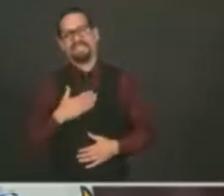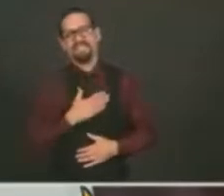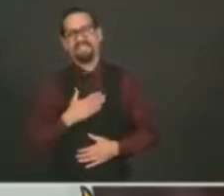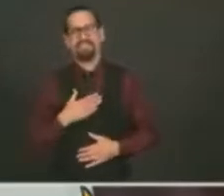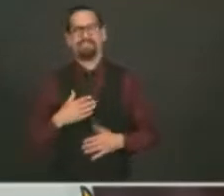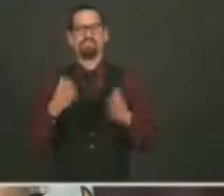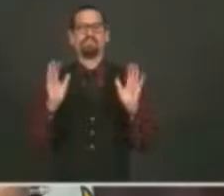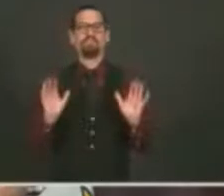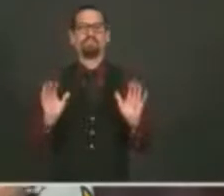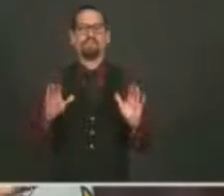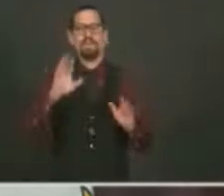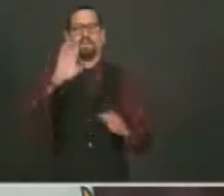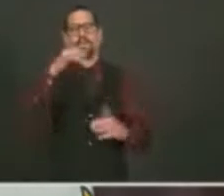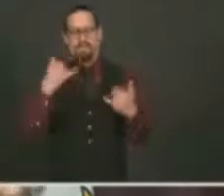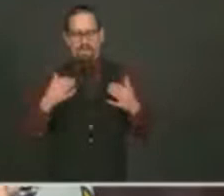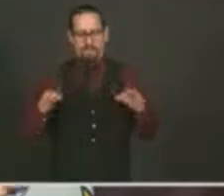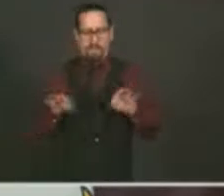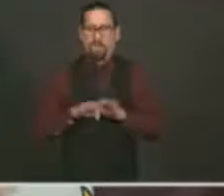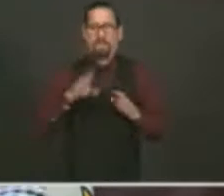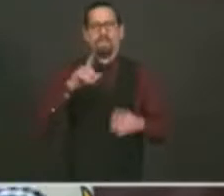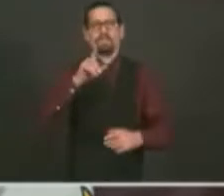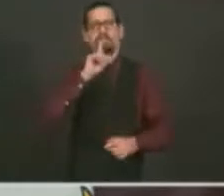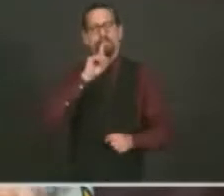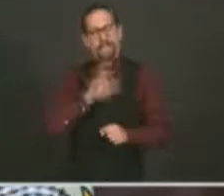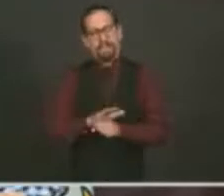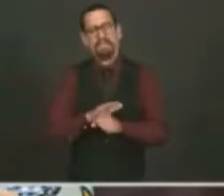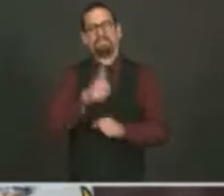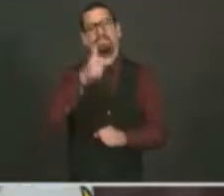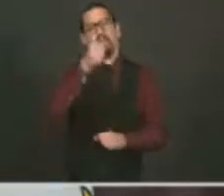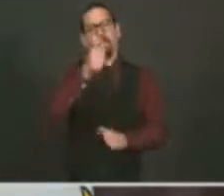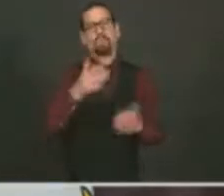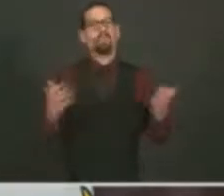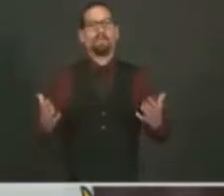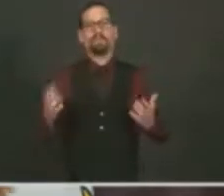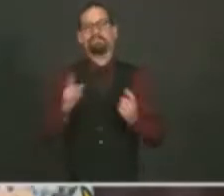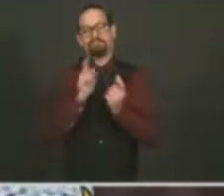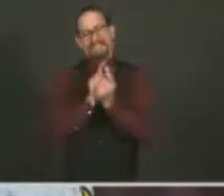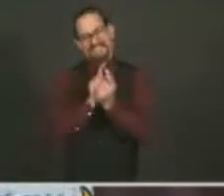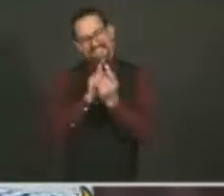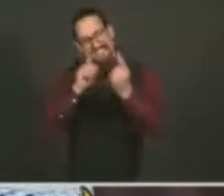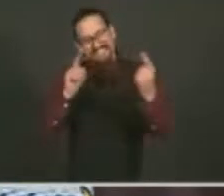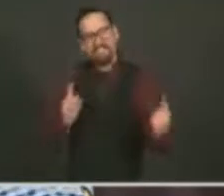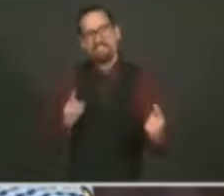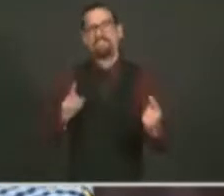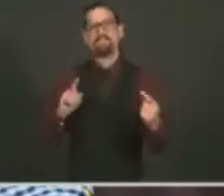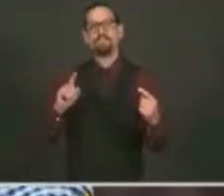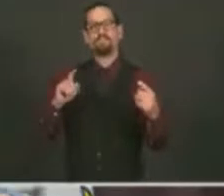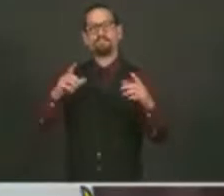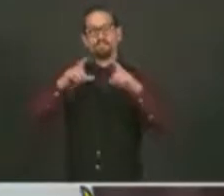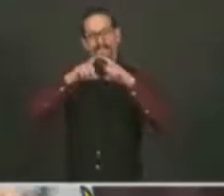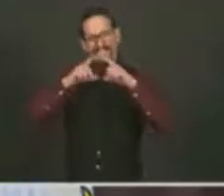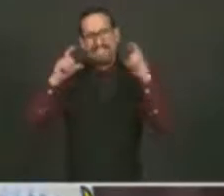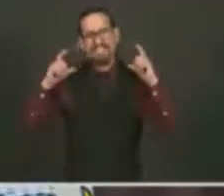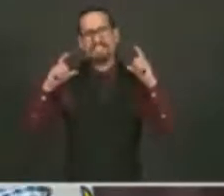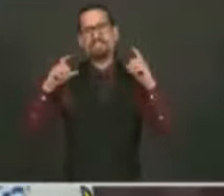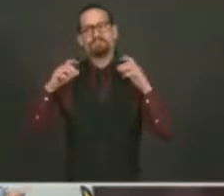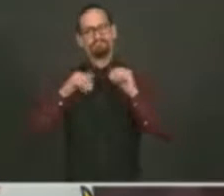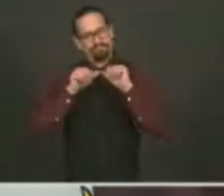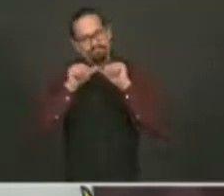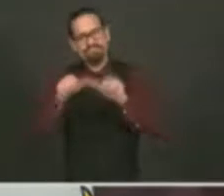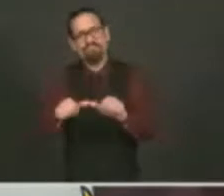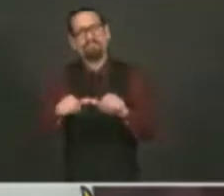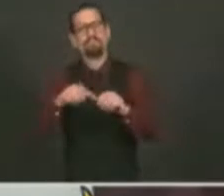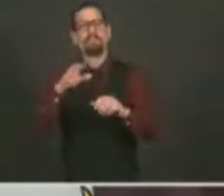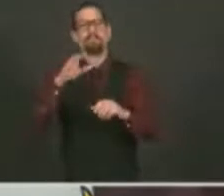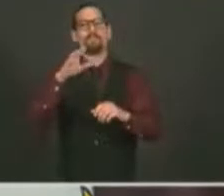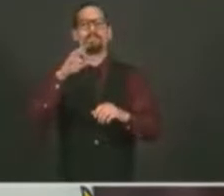distance all the time, even with people you know and who feel comfortable to you. And please ask your loved ones